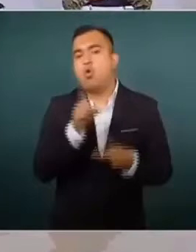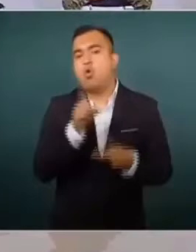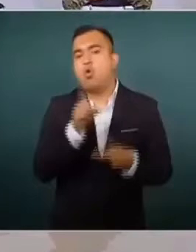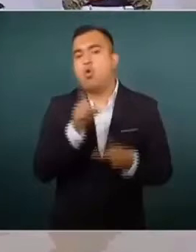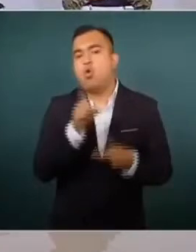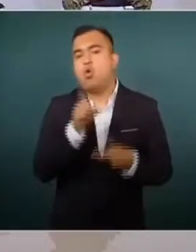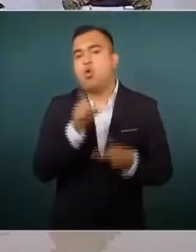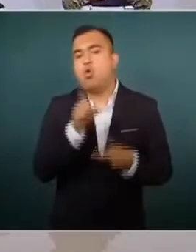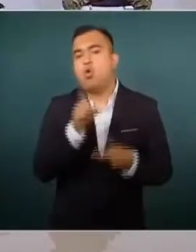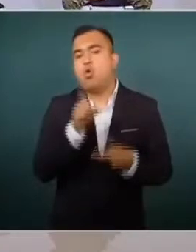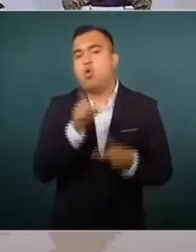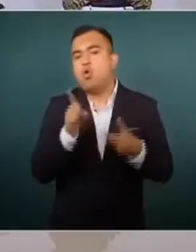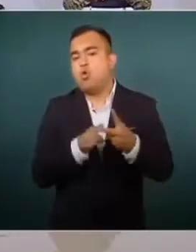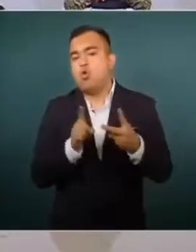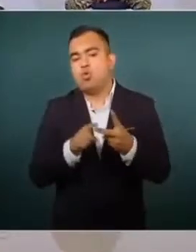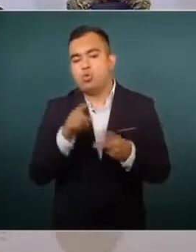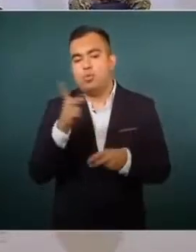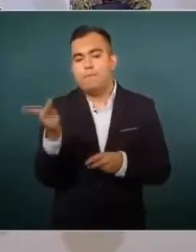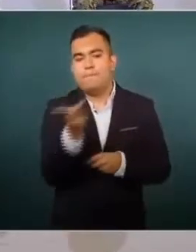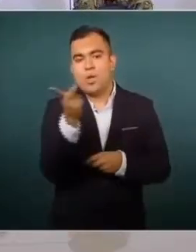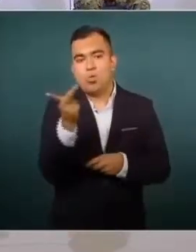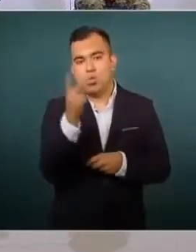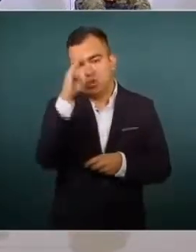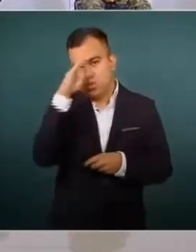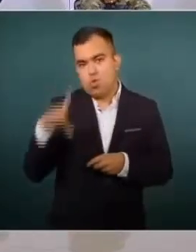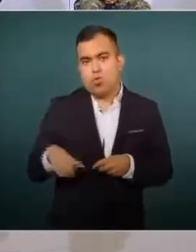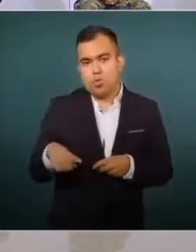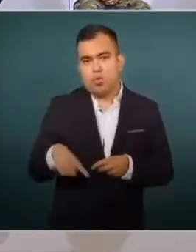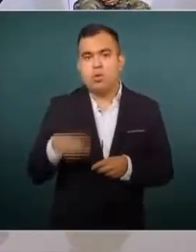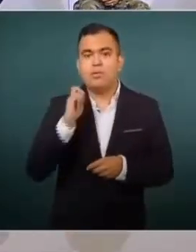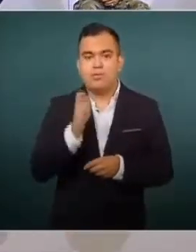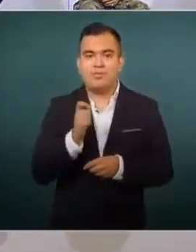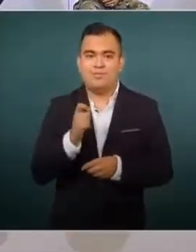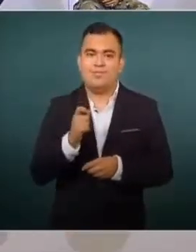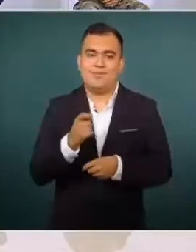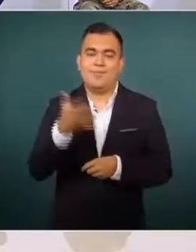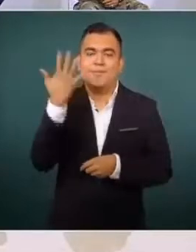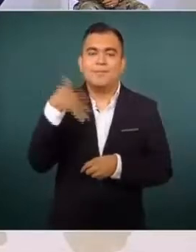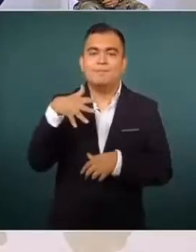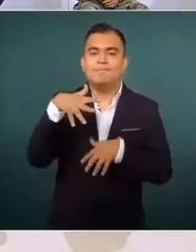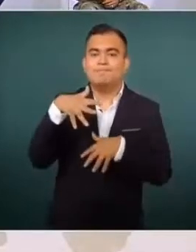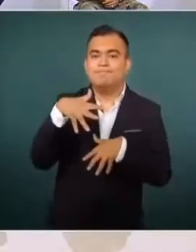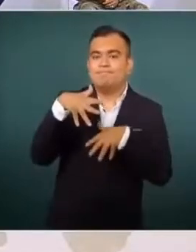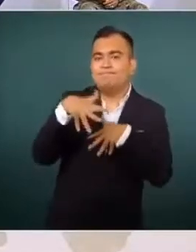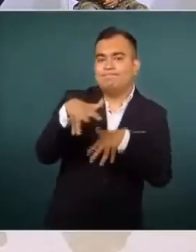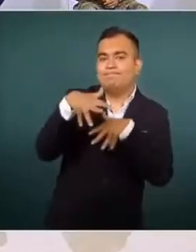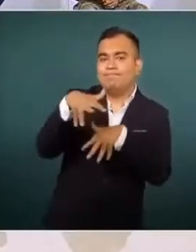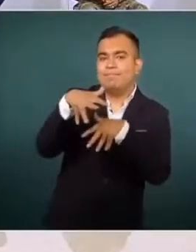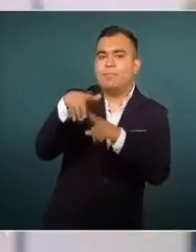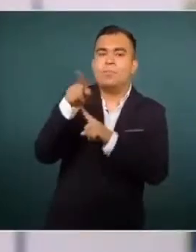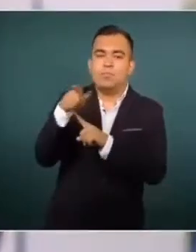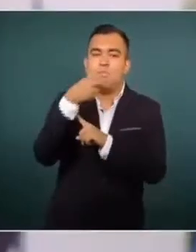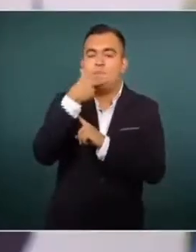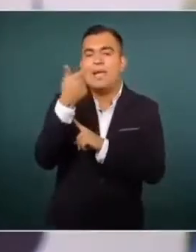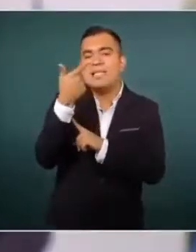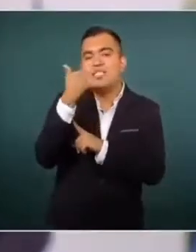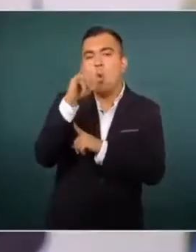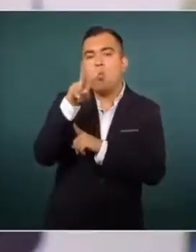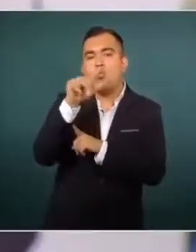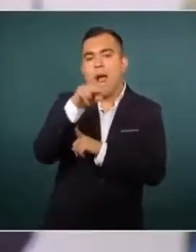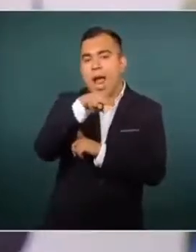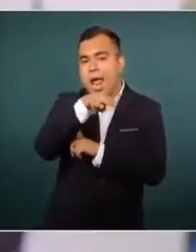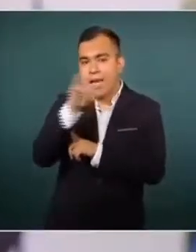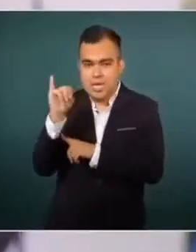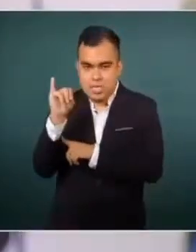a second question for the governor. En el marco de las manifestaciones por el lamentable caso de Giovanni López el